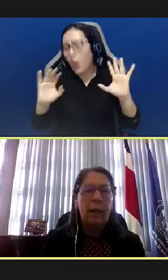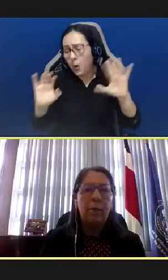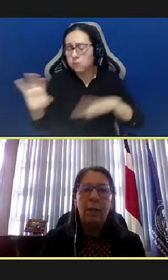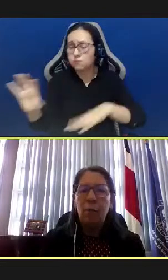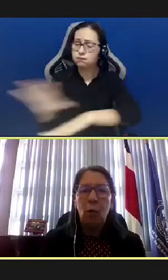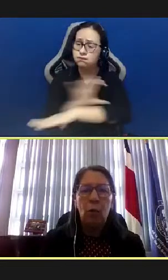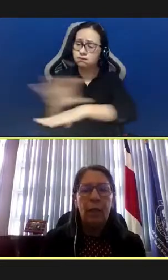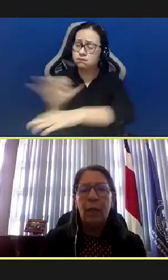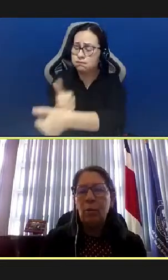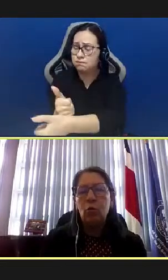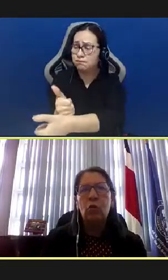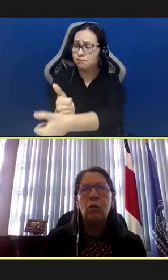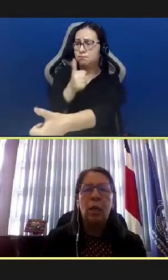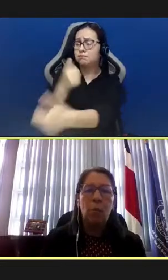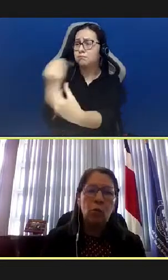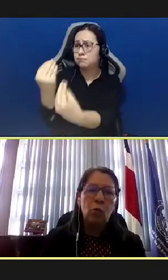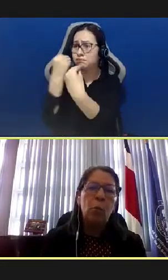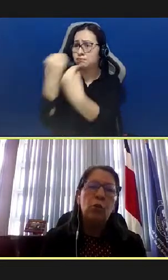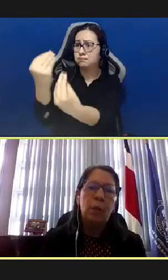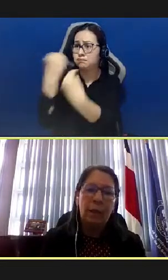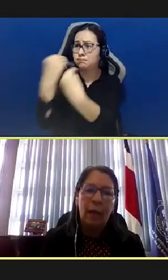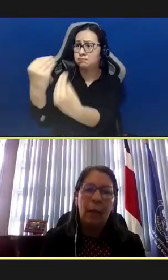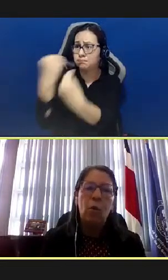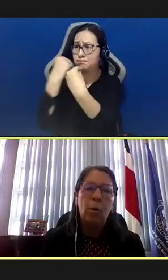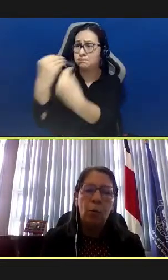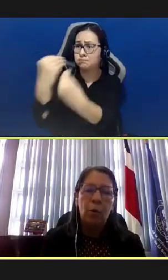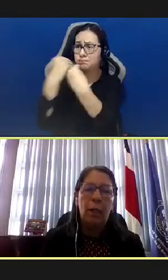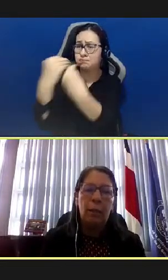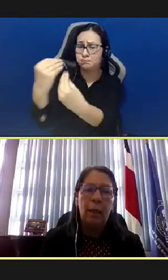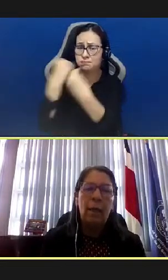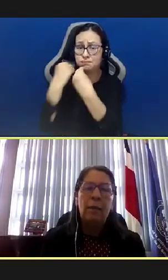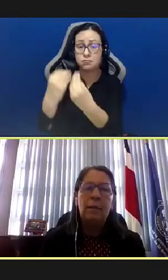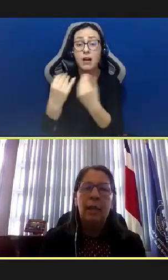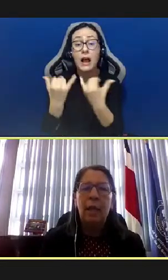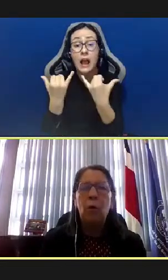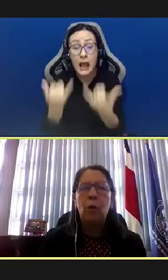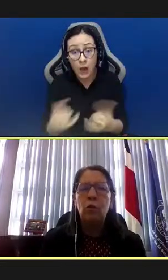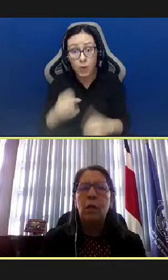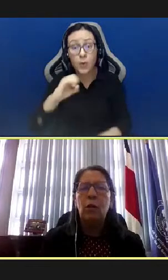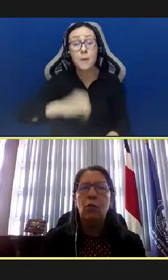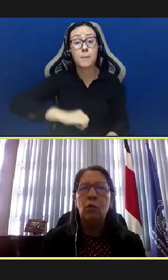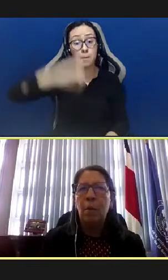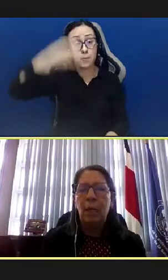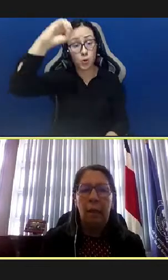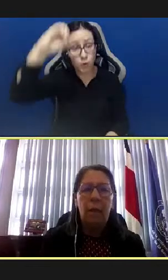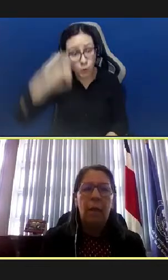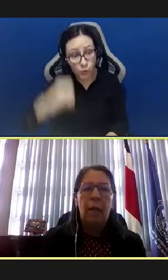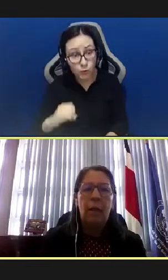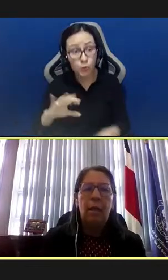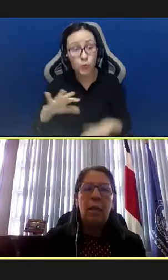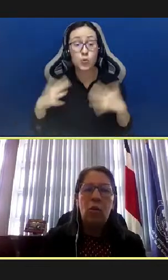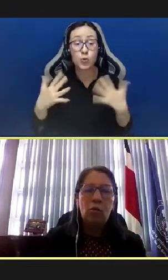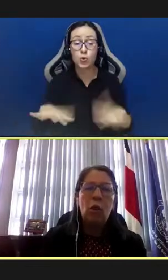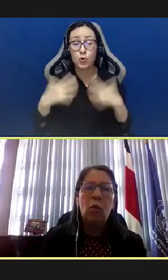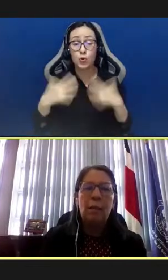and many of them, because they had to do virtual classes, also showed signs of